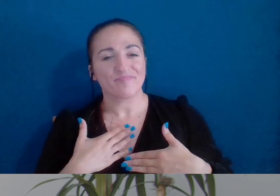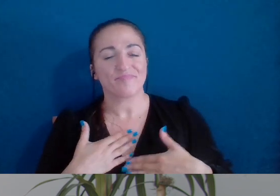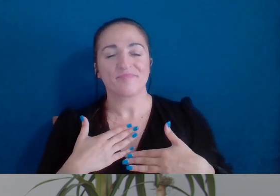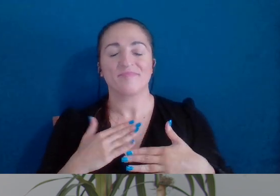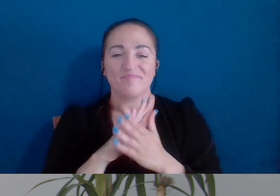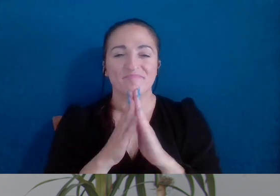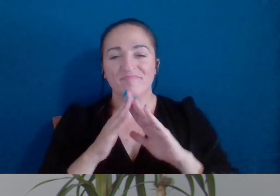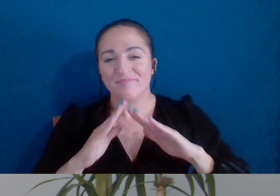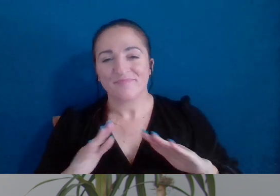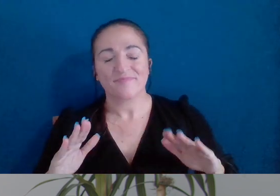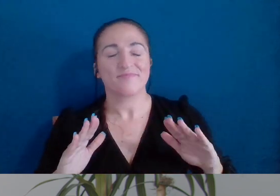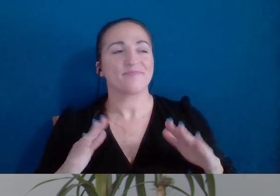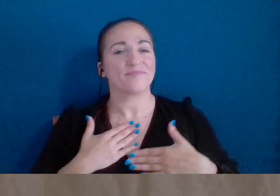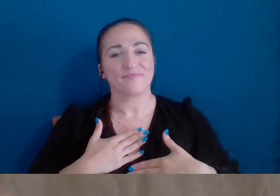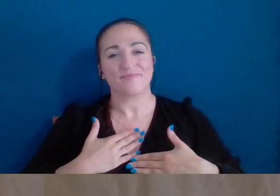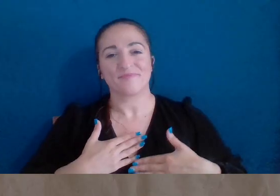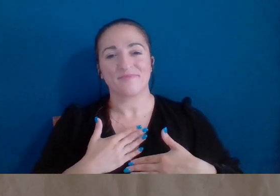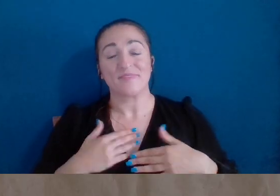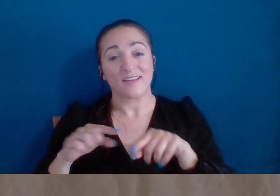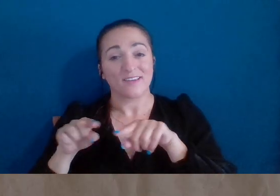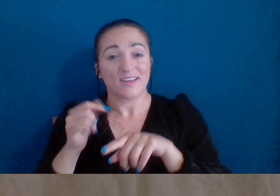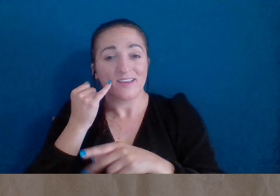It's kind of like having a bonsai plant.